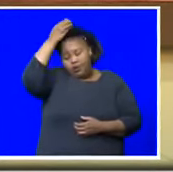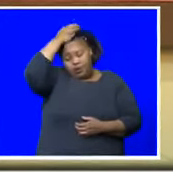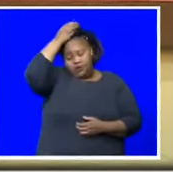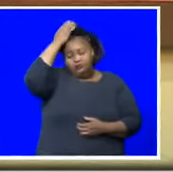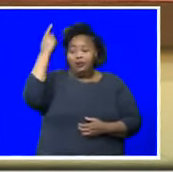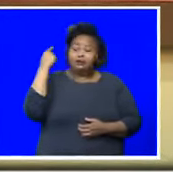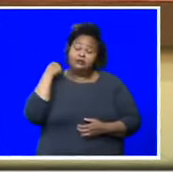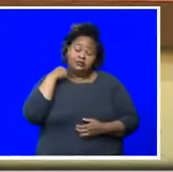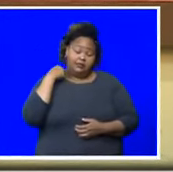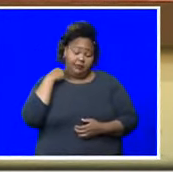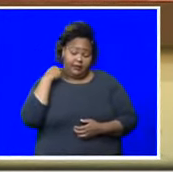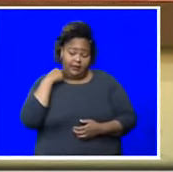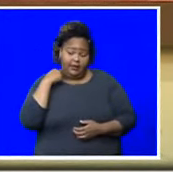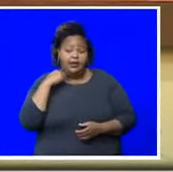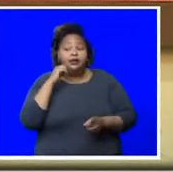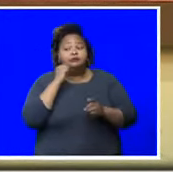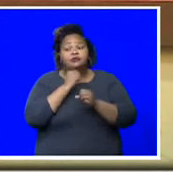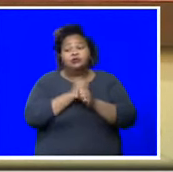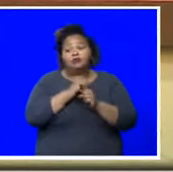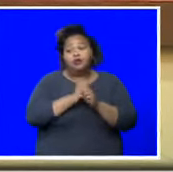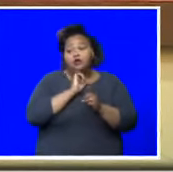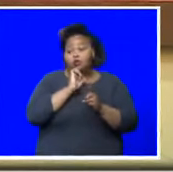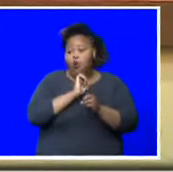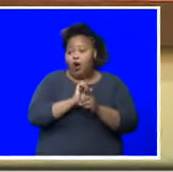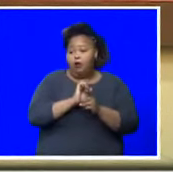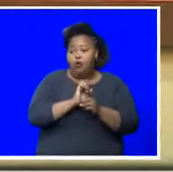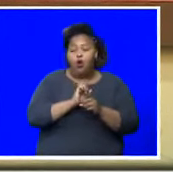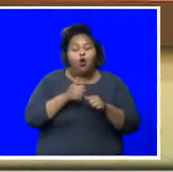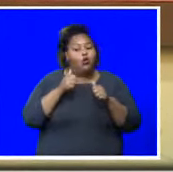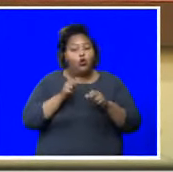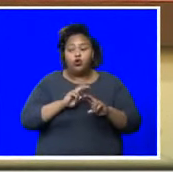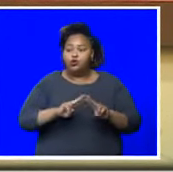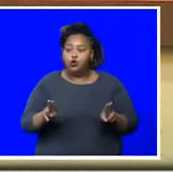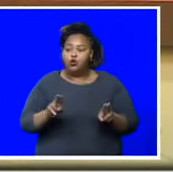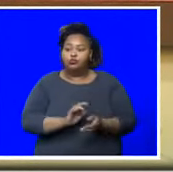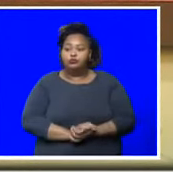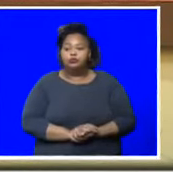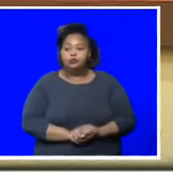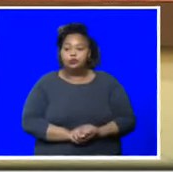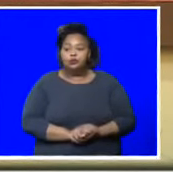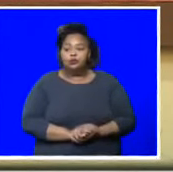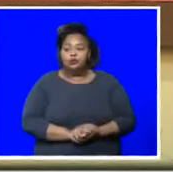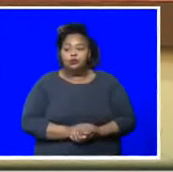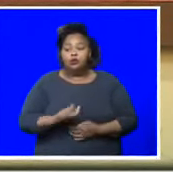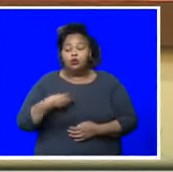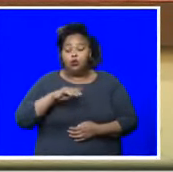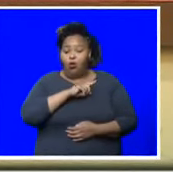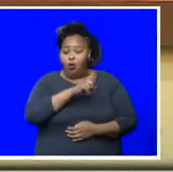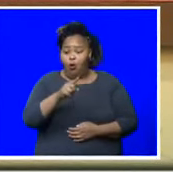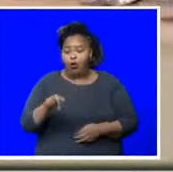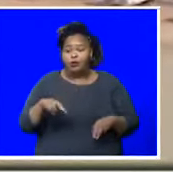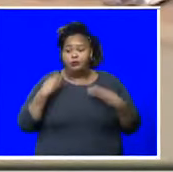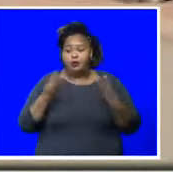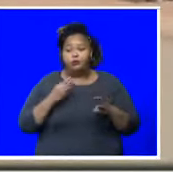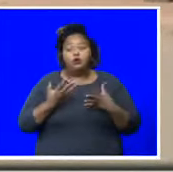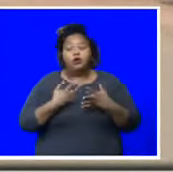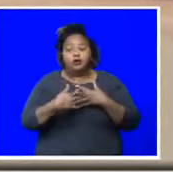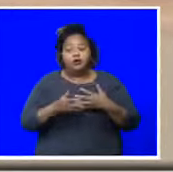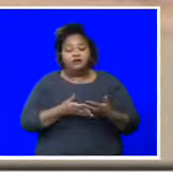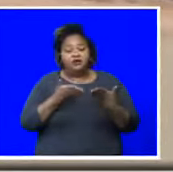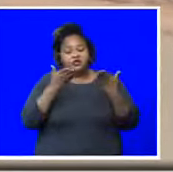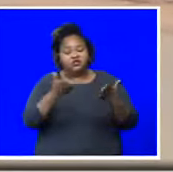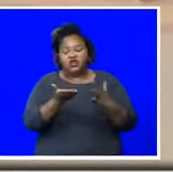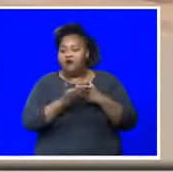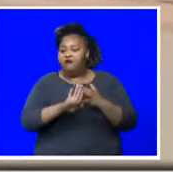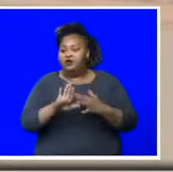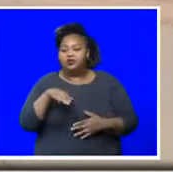yekulapha sona sive bagcine besatshiswa akugabi info le ndlelena. Sithi sive senkosi asitigweme tintfo letifana nalento. Lo